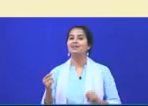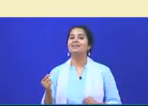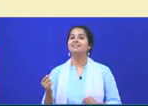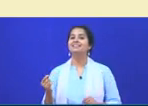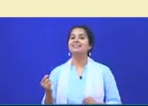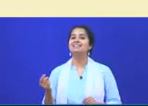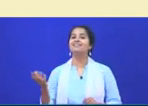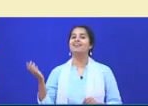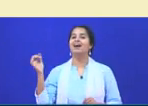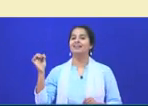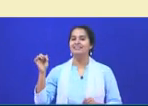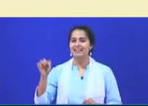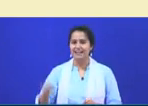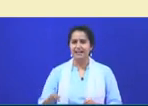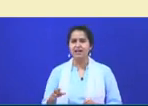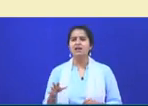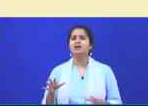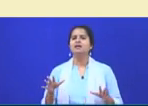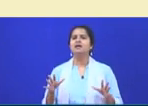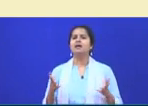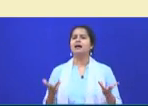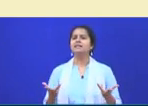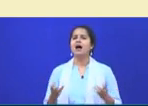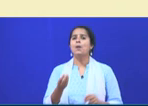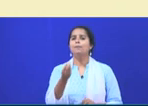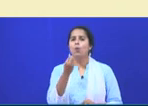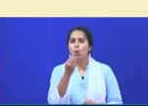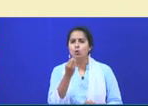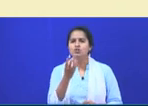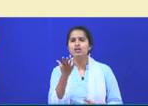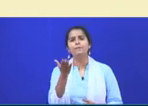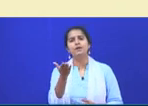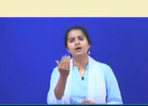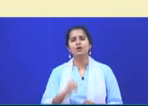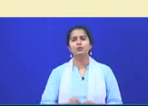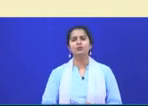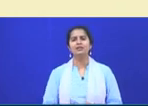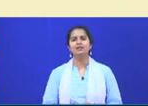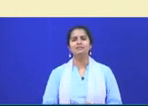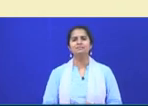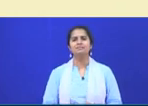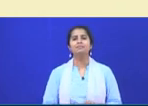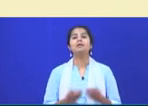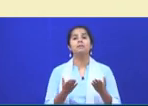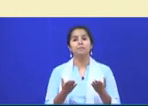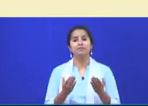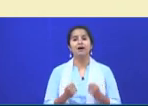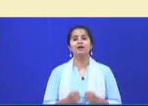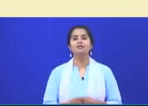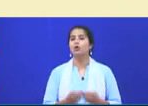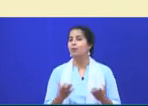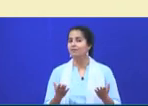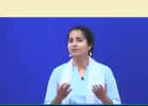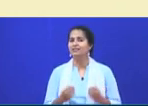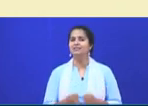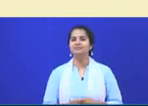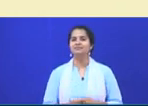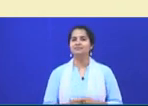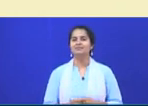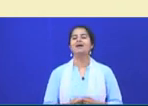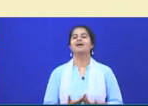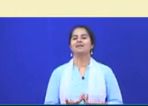o'clock? Dashavadane. Kada bhojanam karoti bhavan or